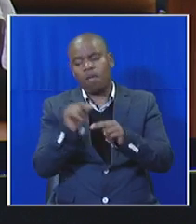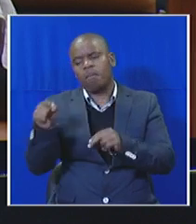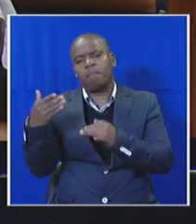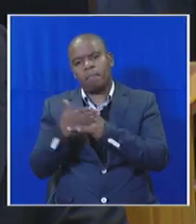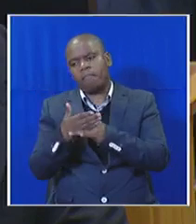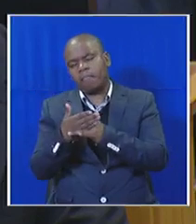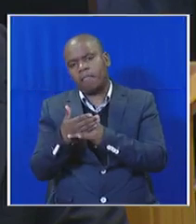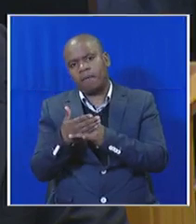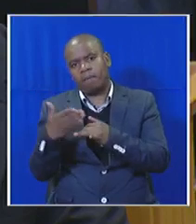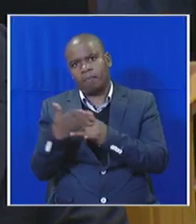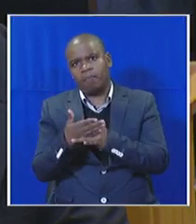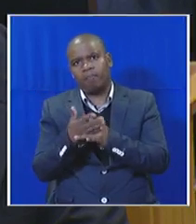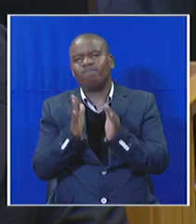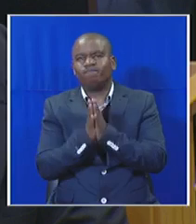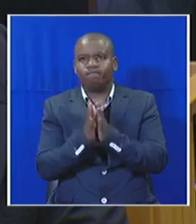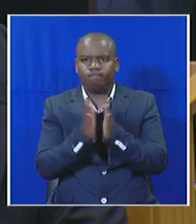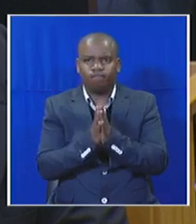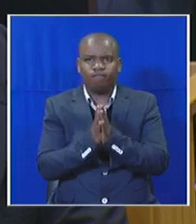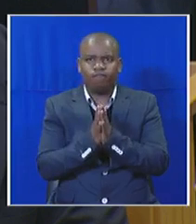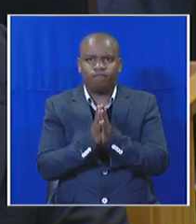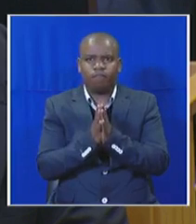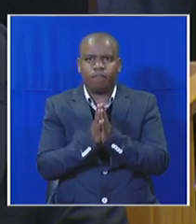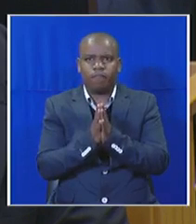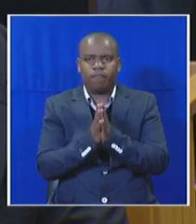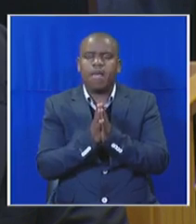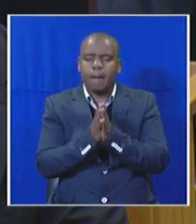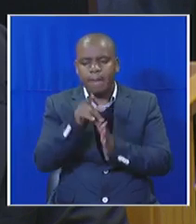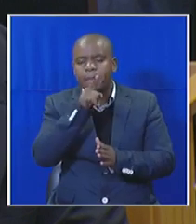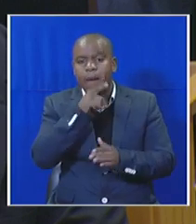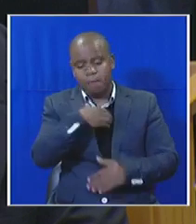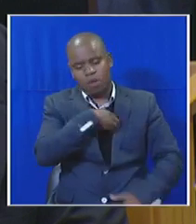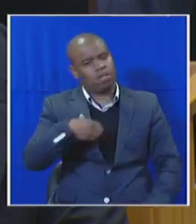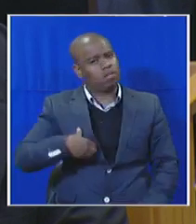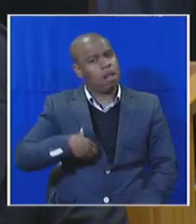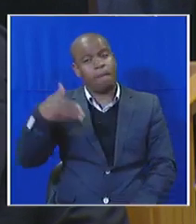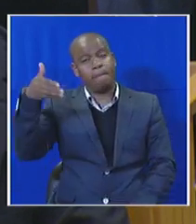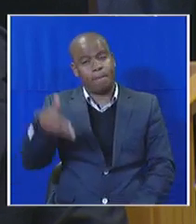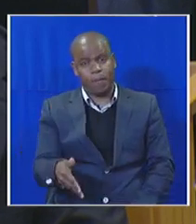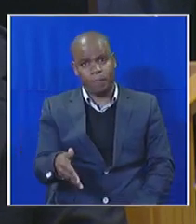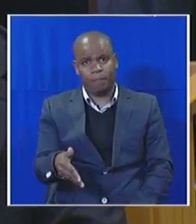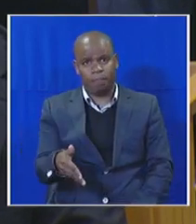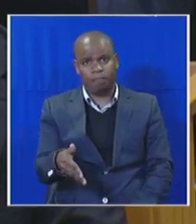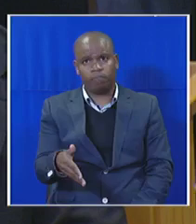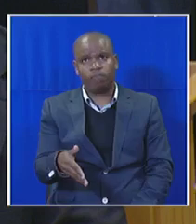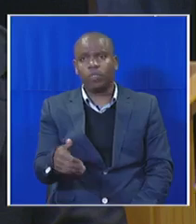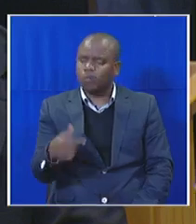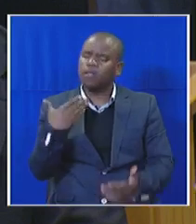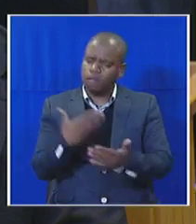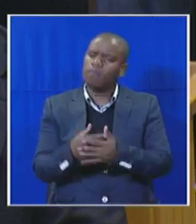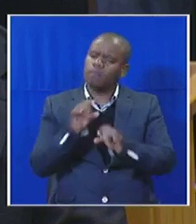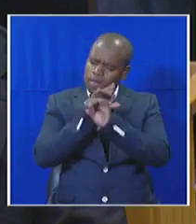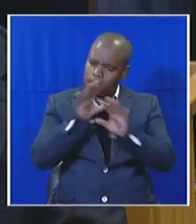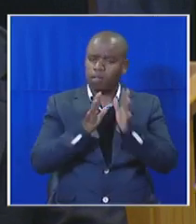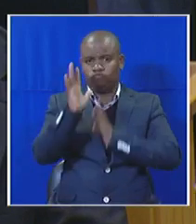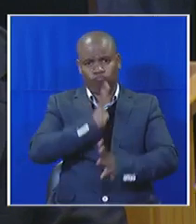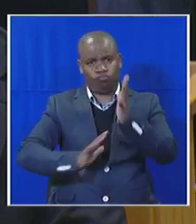Maimane. Please, But the president Honorable, no, Honorable We are asking Maimane. for him to clarify. There are about